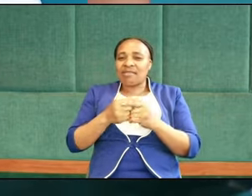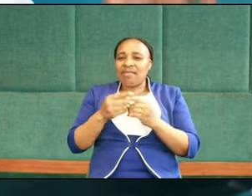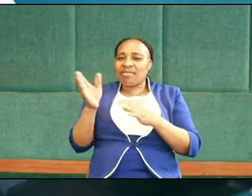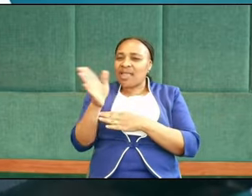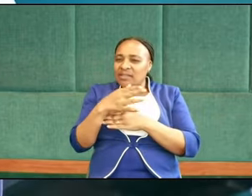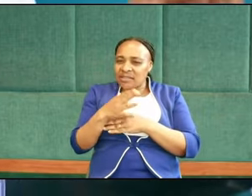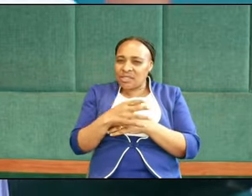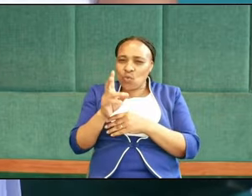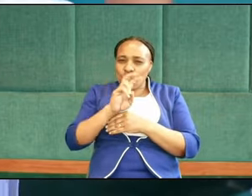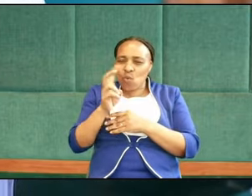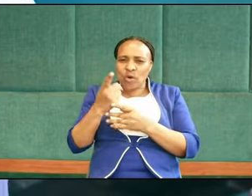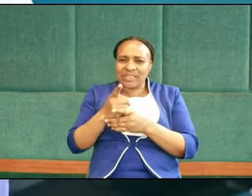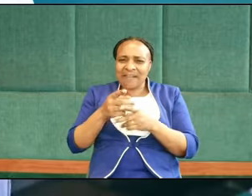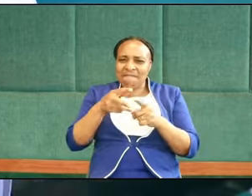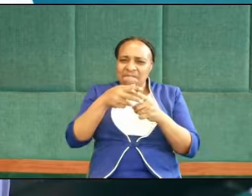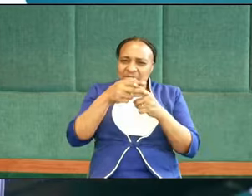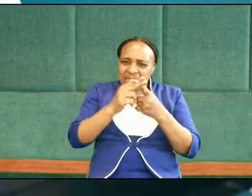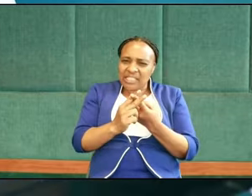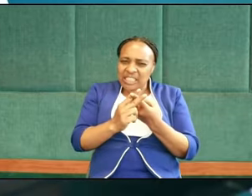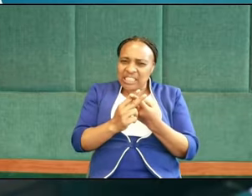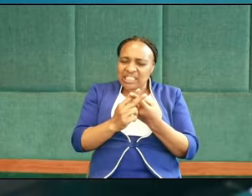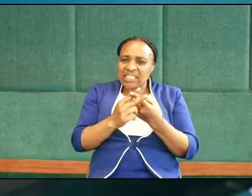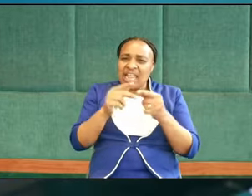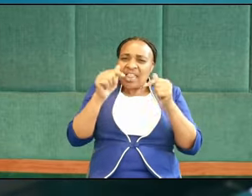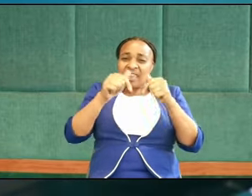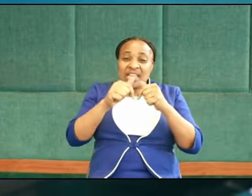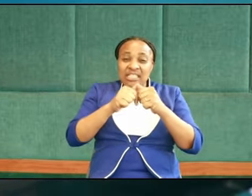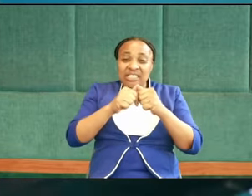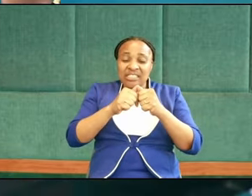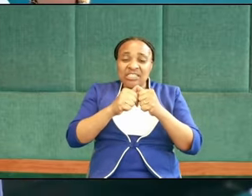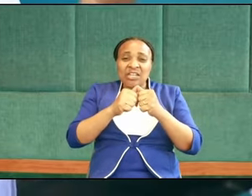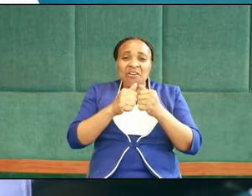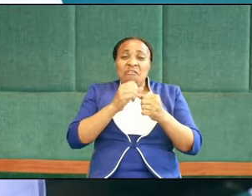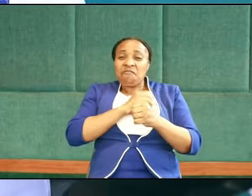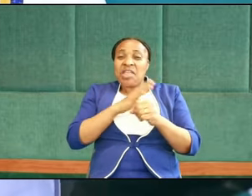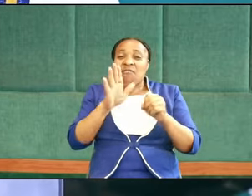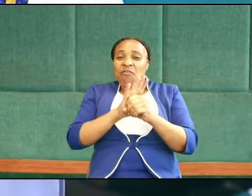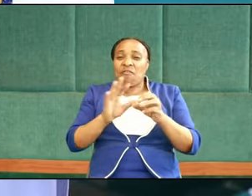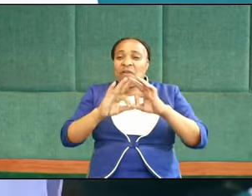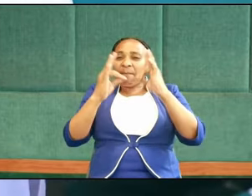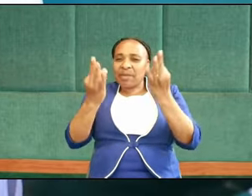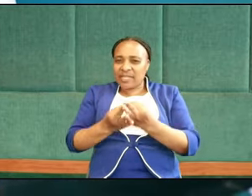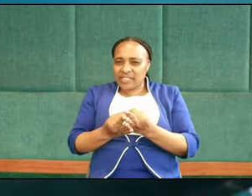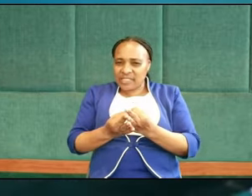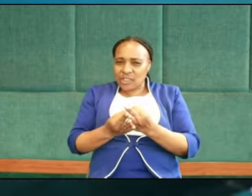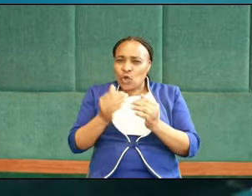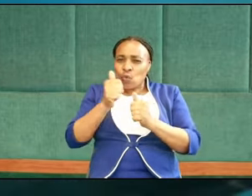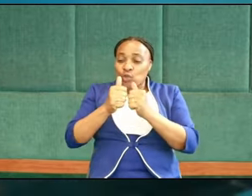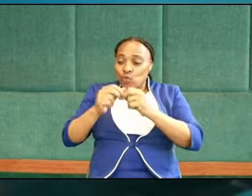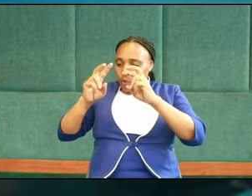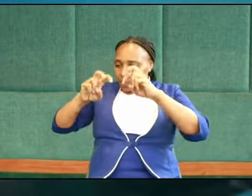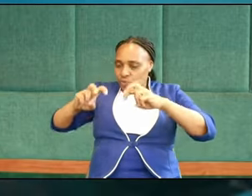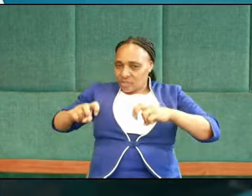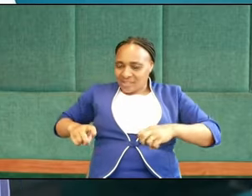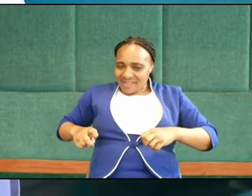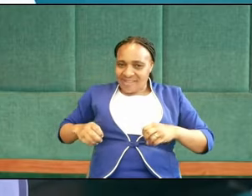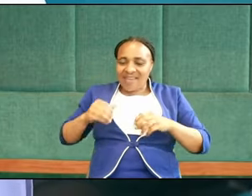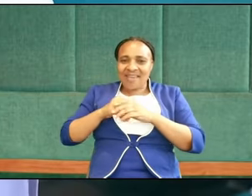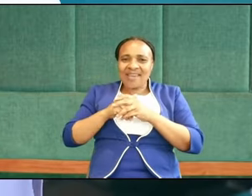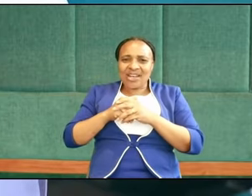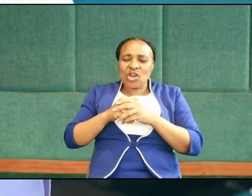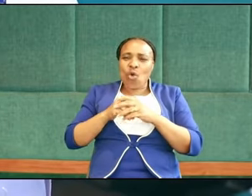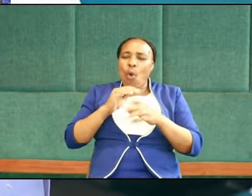at fixing flawed family foundations, the traits to seek out for in a